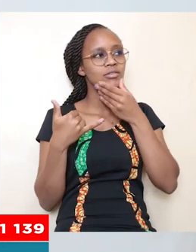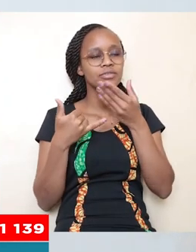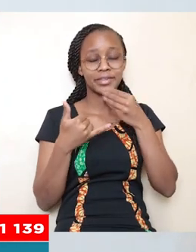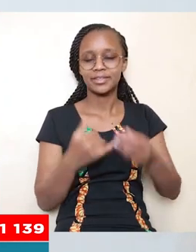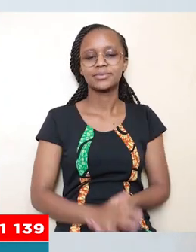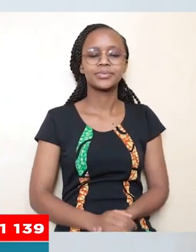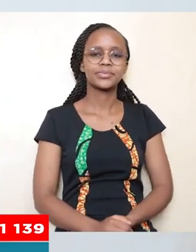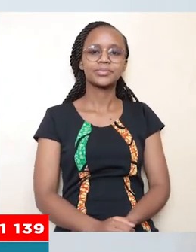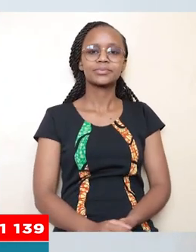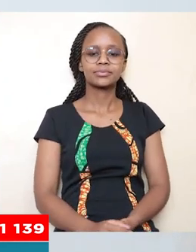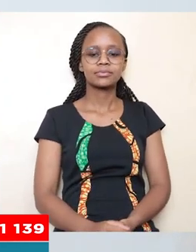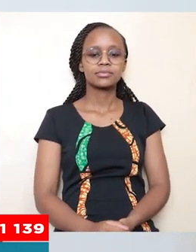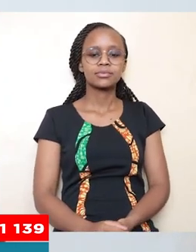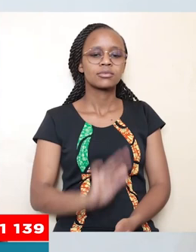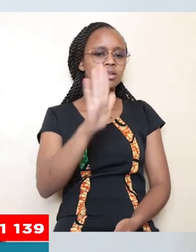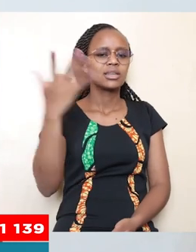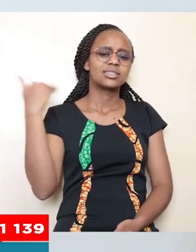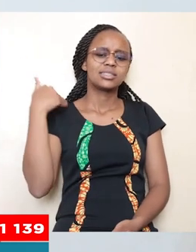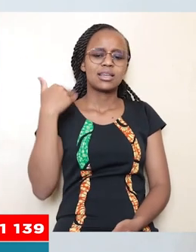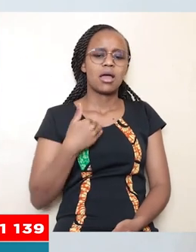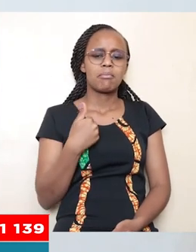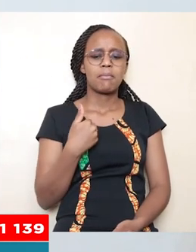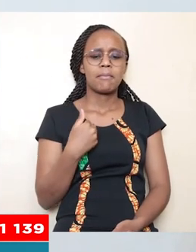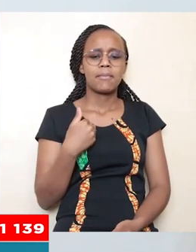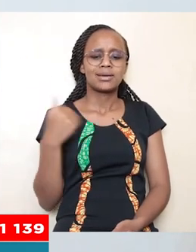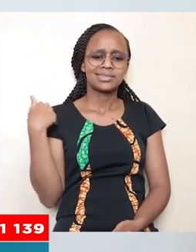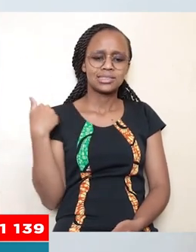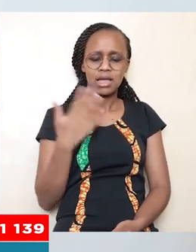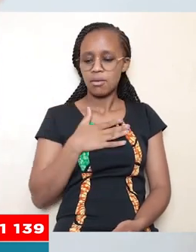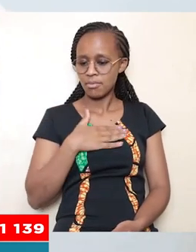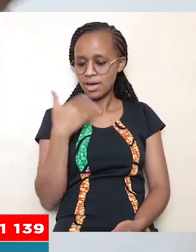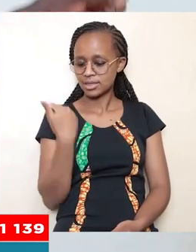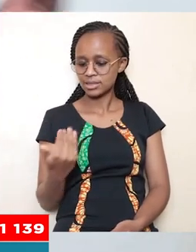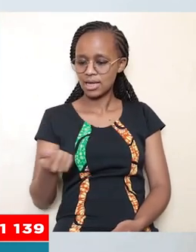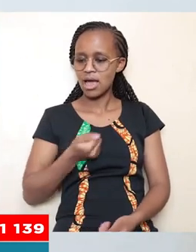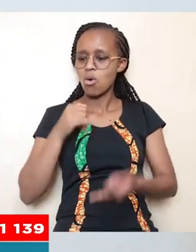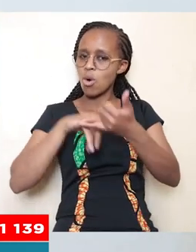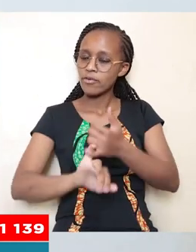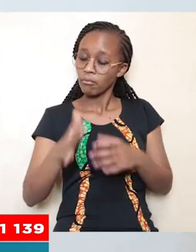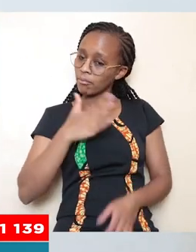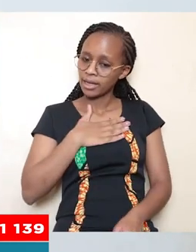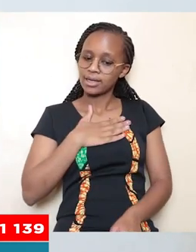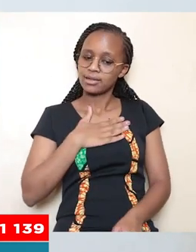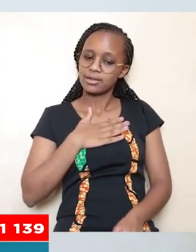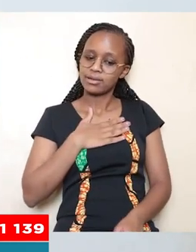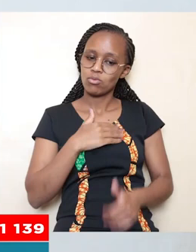anakuambia, wacha kuzubua mtoto wangu. Unashindwa, ndi mtoto wako ama ni my wife.